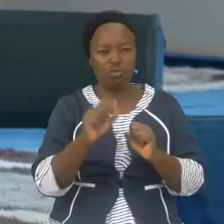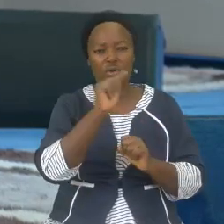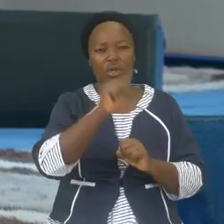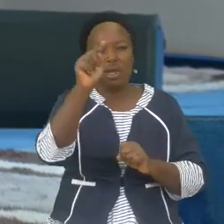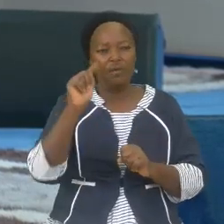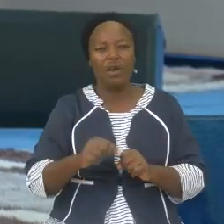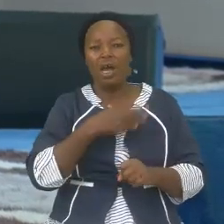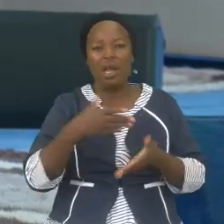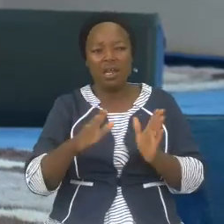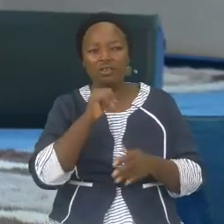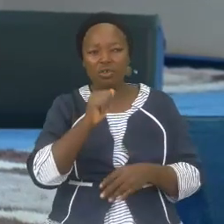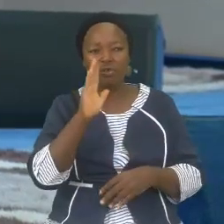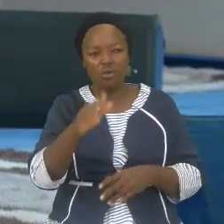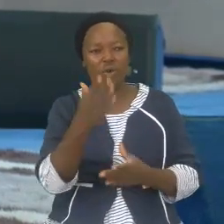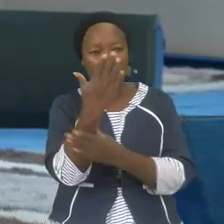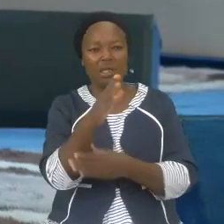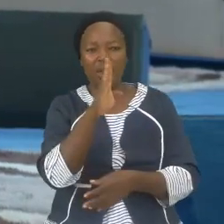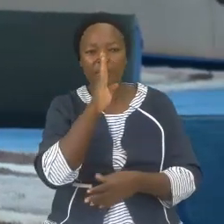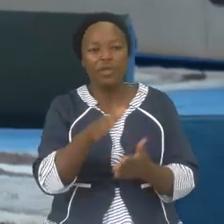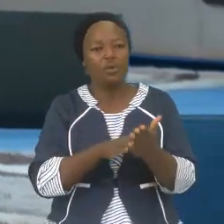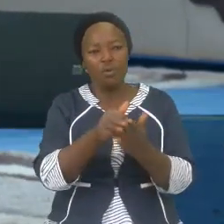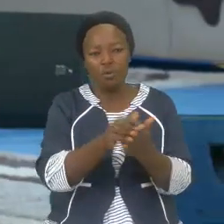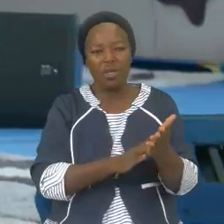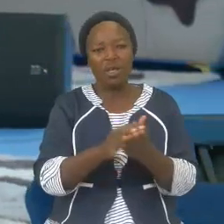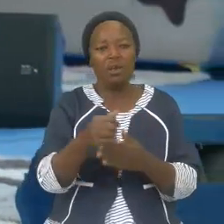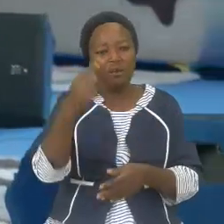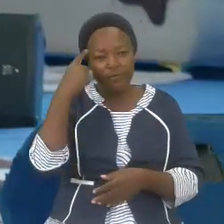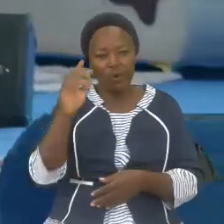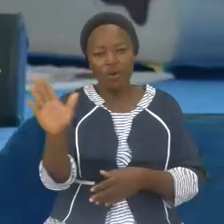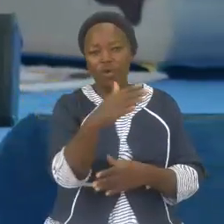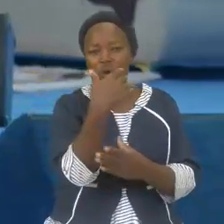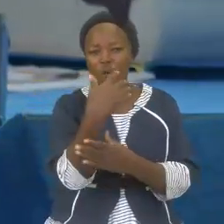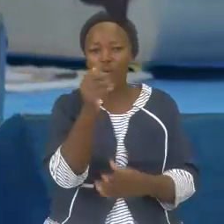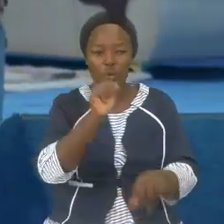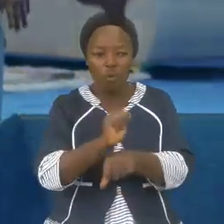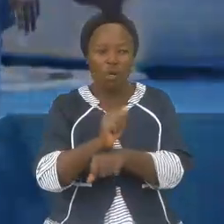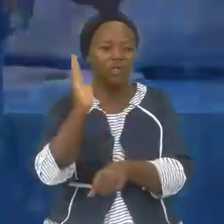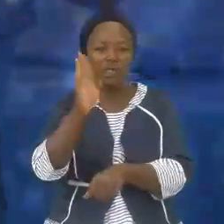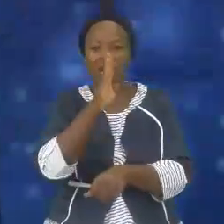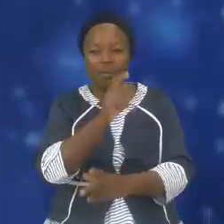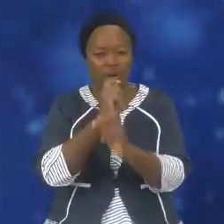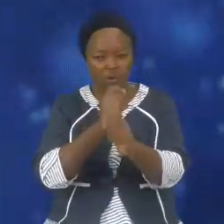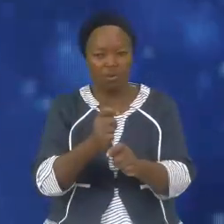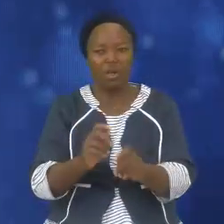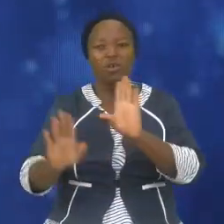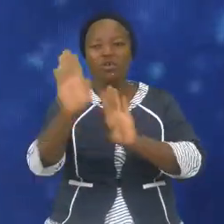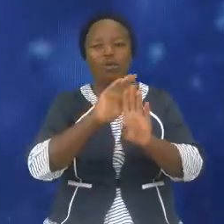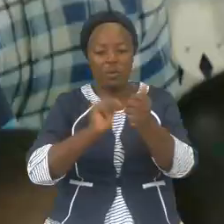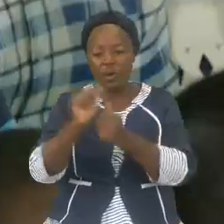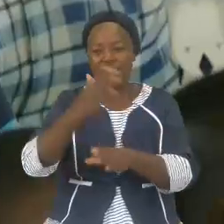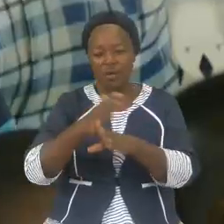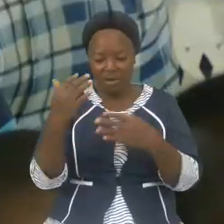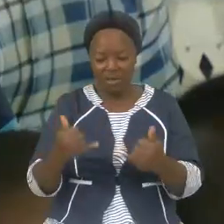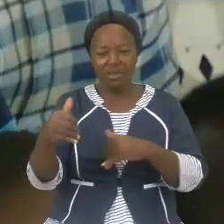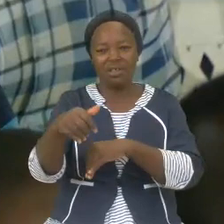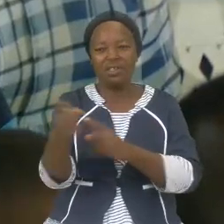your hands be weak, for your work shall be rewarded. Trouble will pass away today. As you